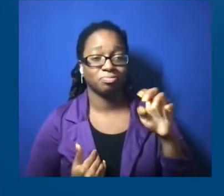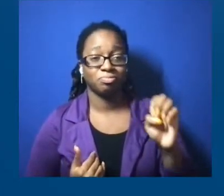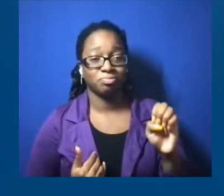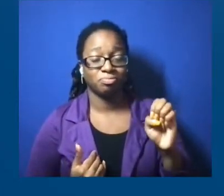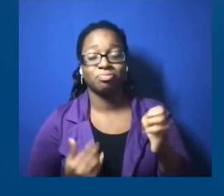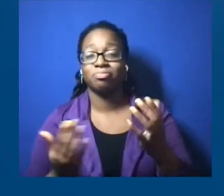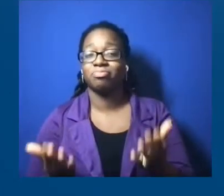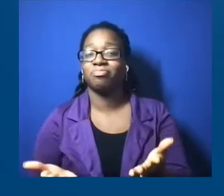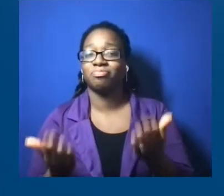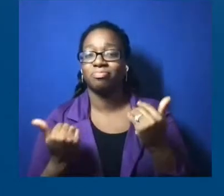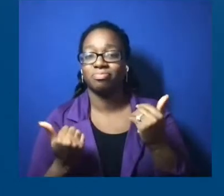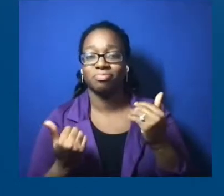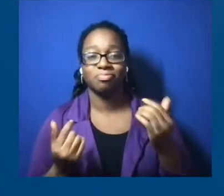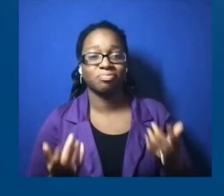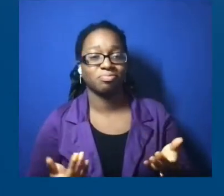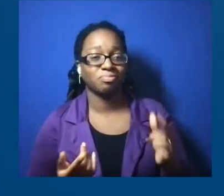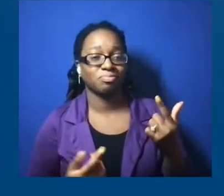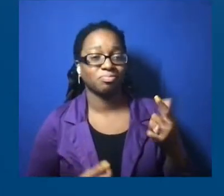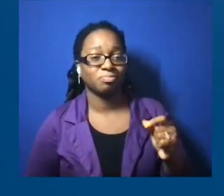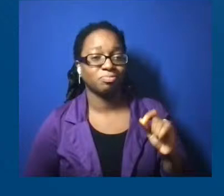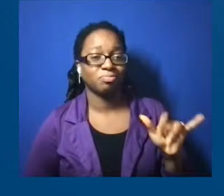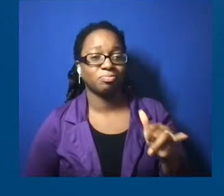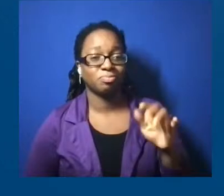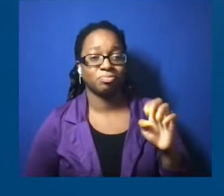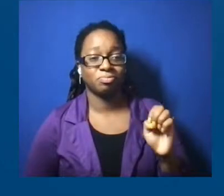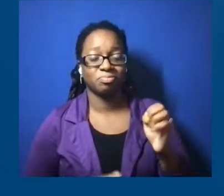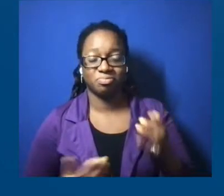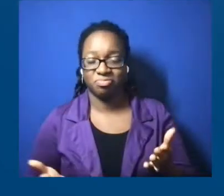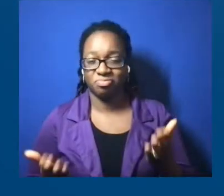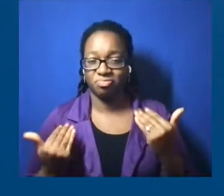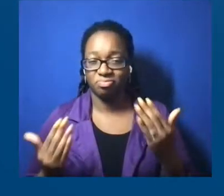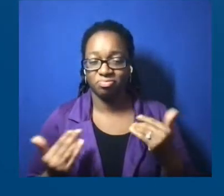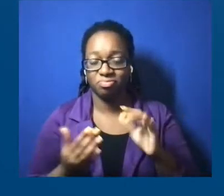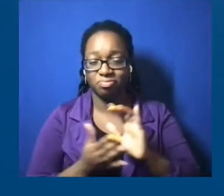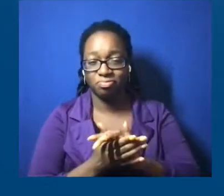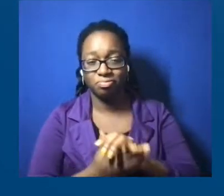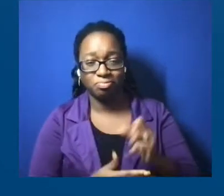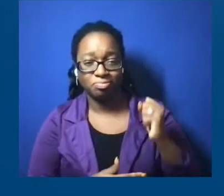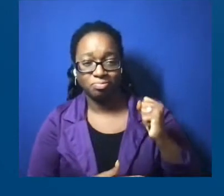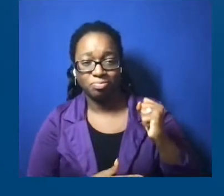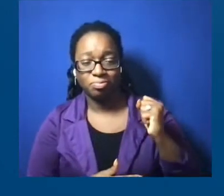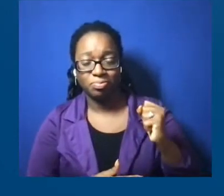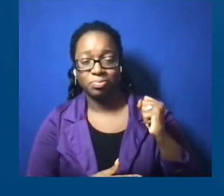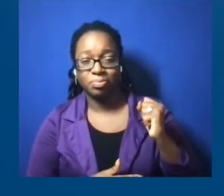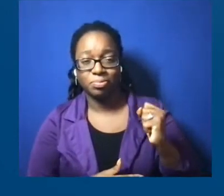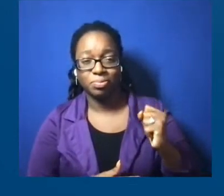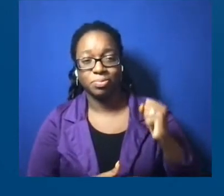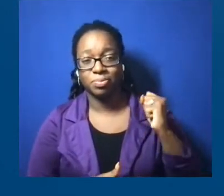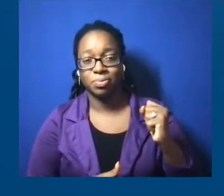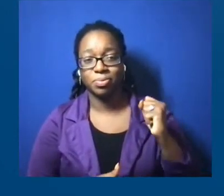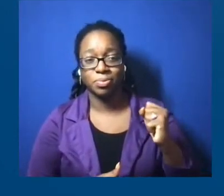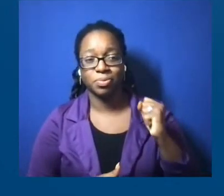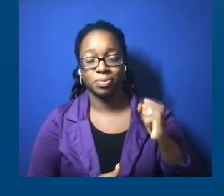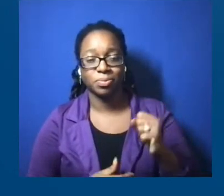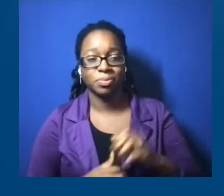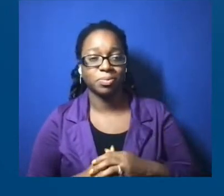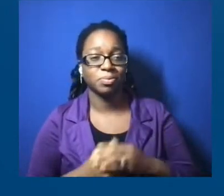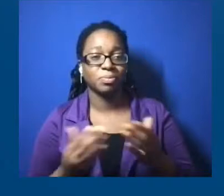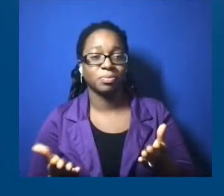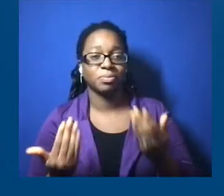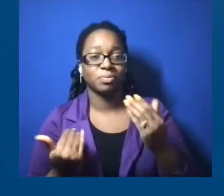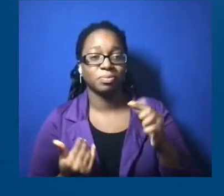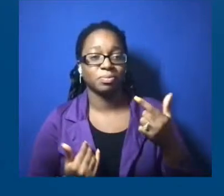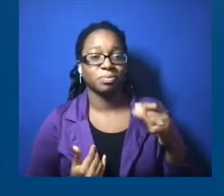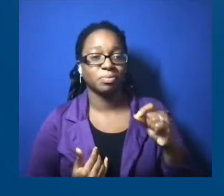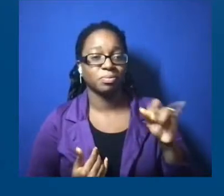Let's go Joe! Let's go Joe! Let's go Joe! Let's go Joe! Let's go Joe! Let's go Joe! Let's